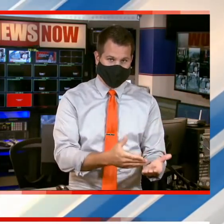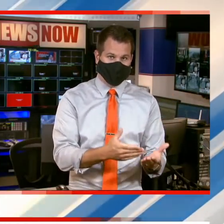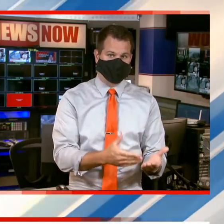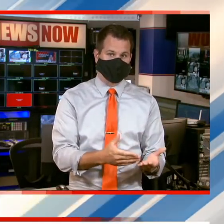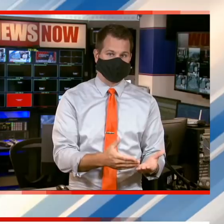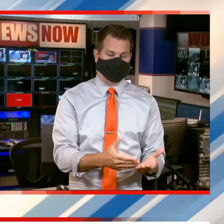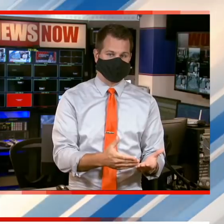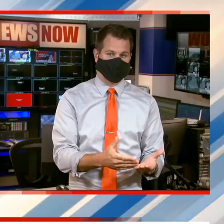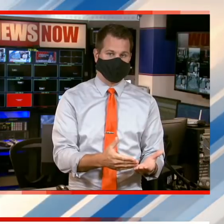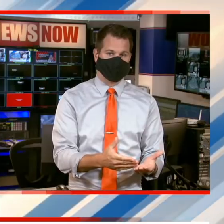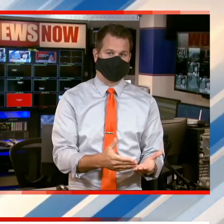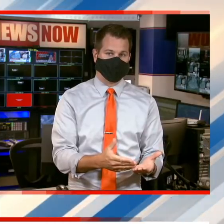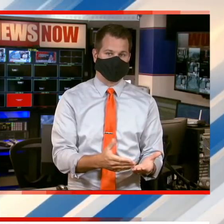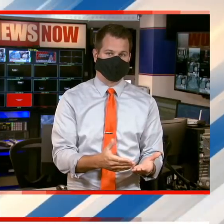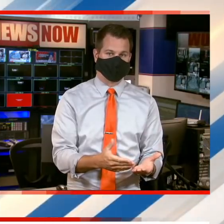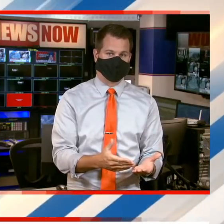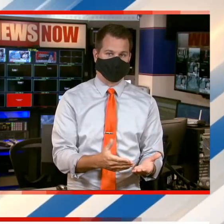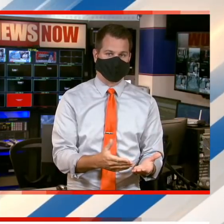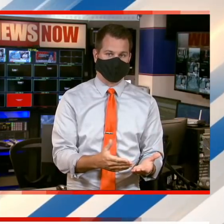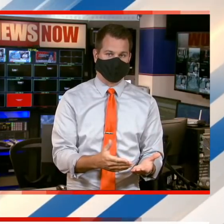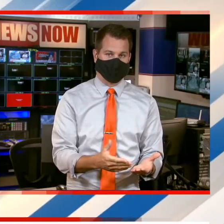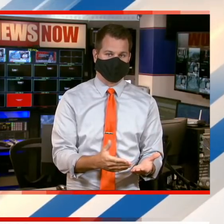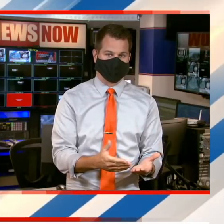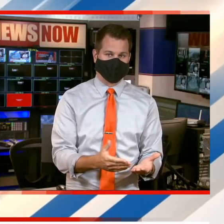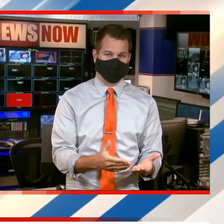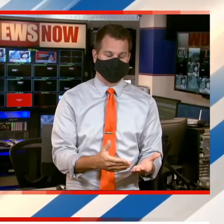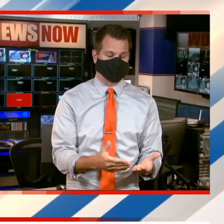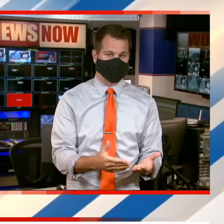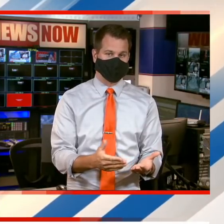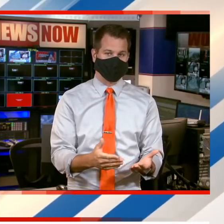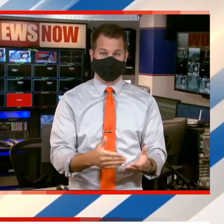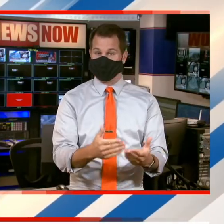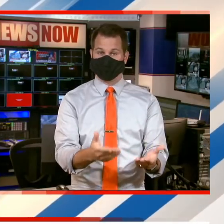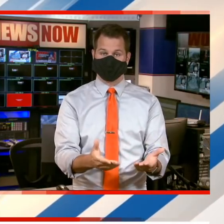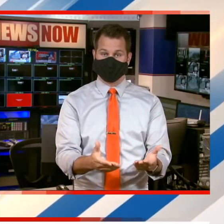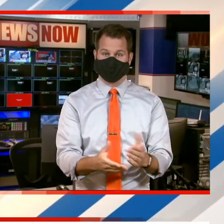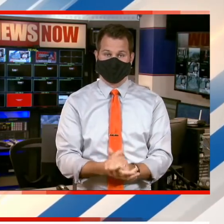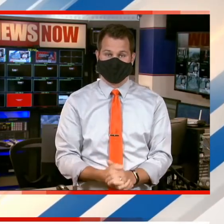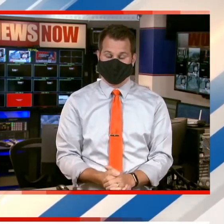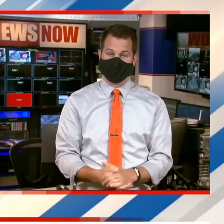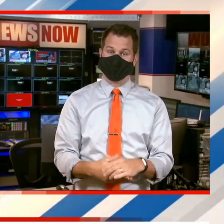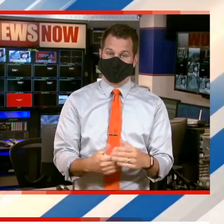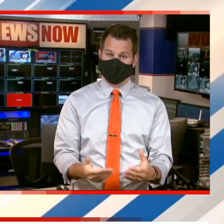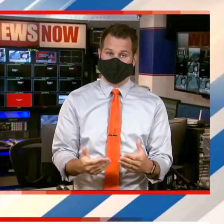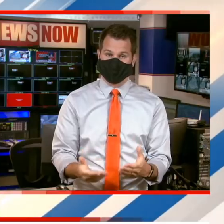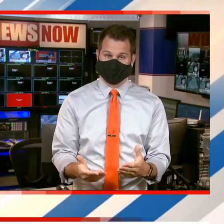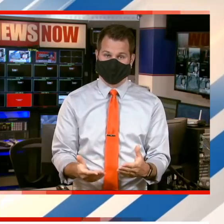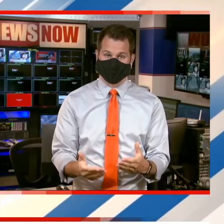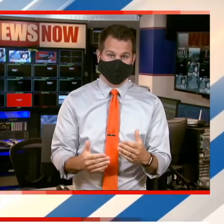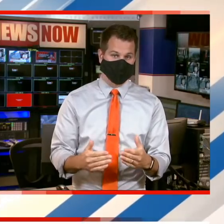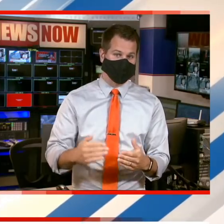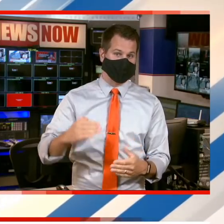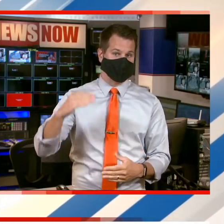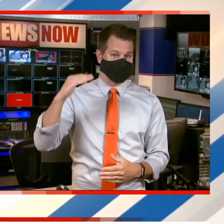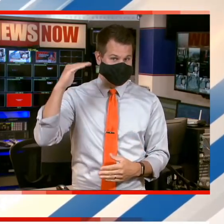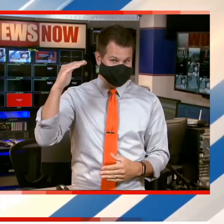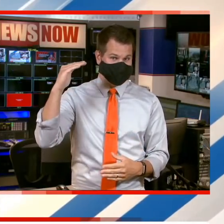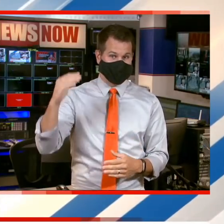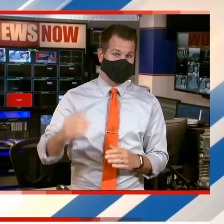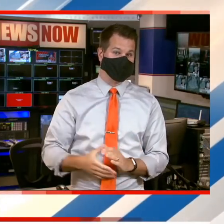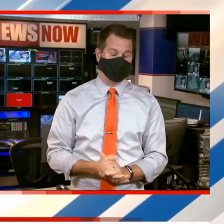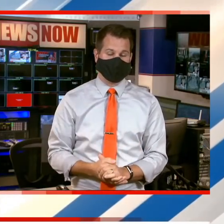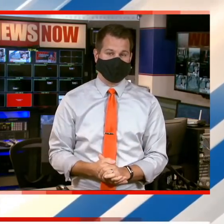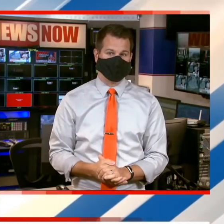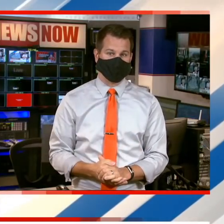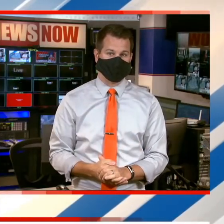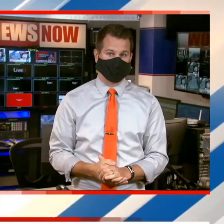that local data is a little harder to parse through to figure out. But regardless, we know that last week the new cases were remaining a little